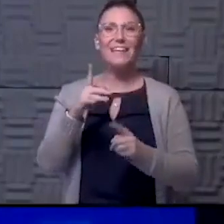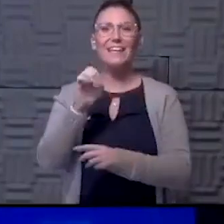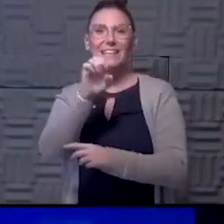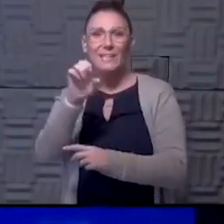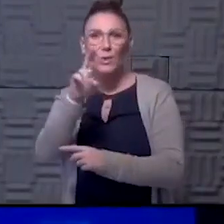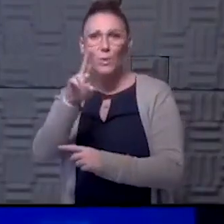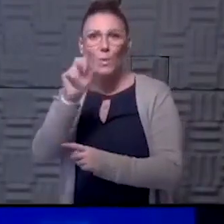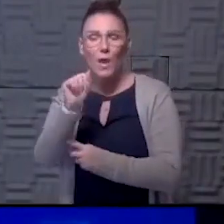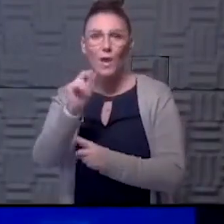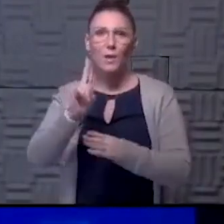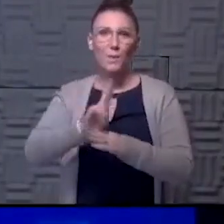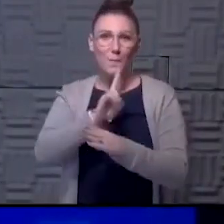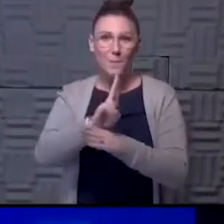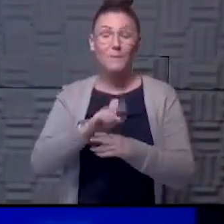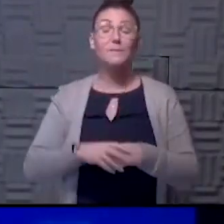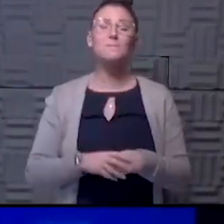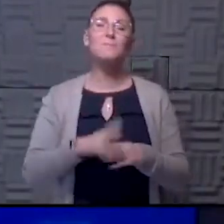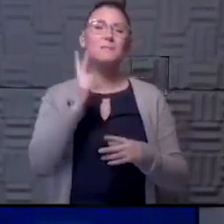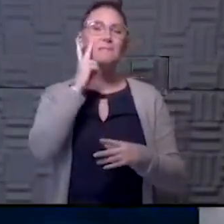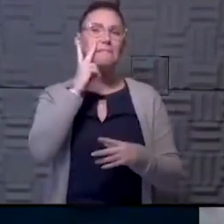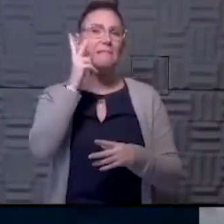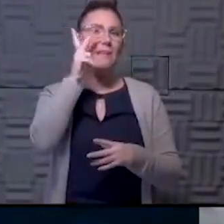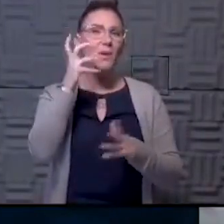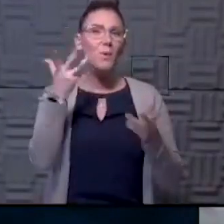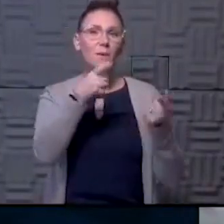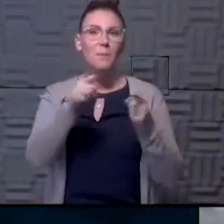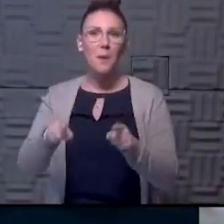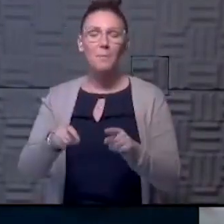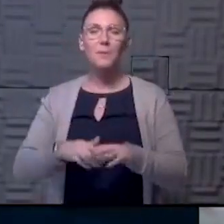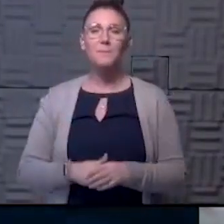Let's see and hear how Paul is doing now.